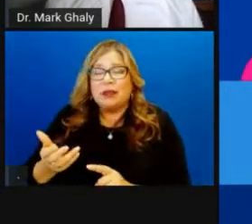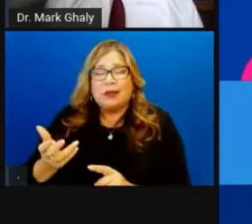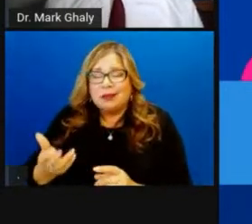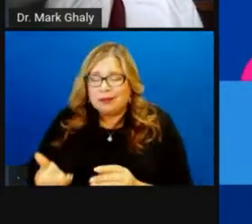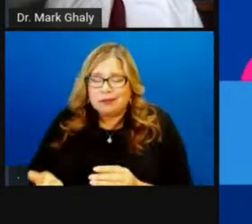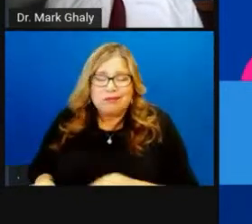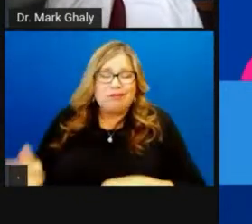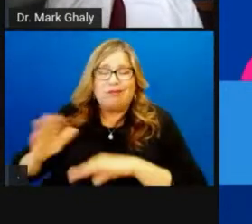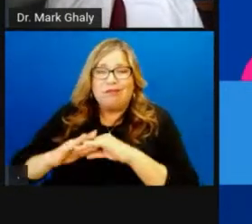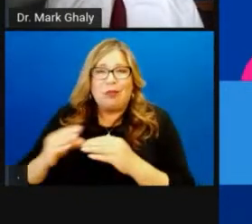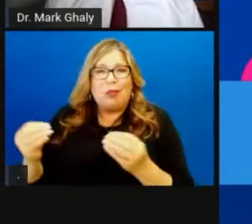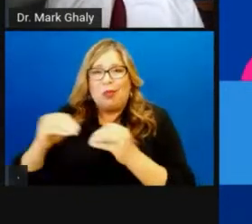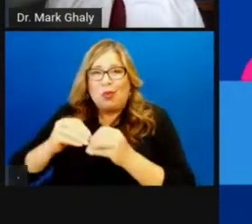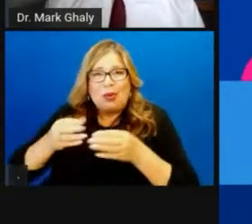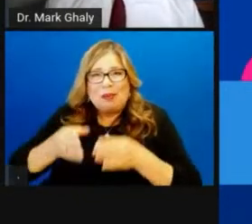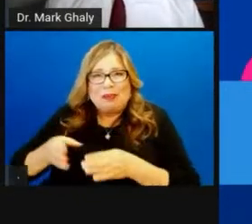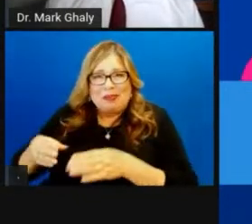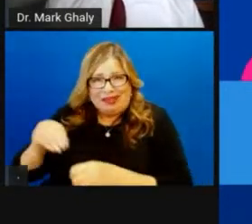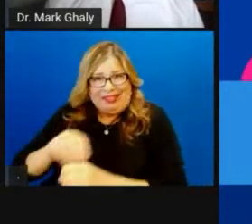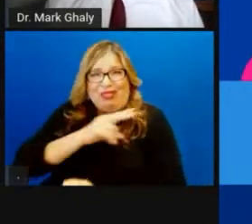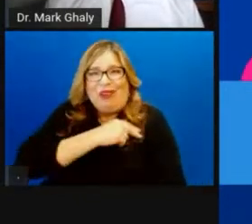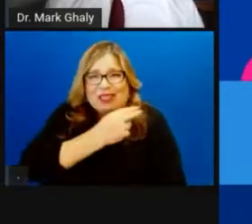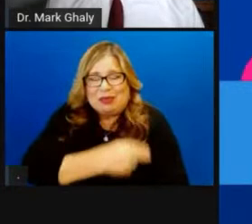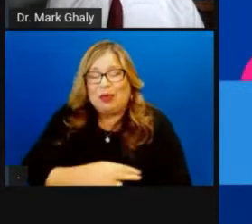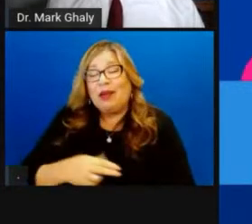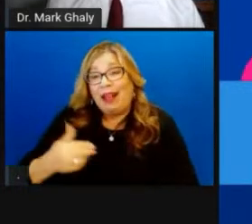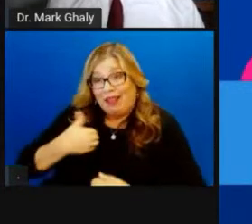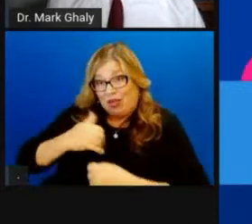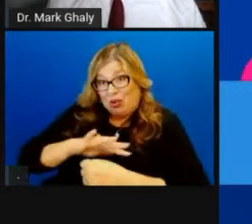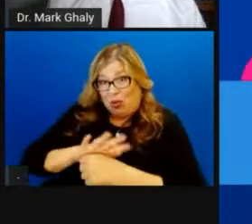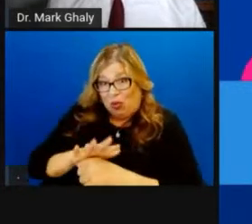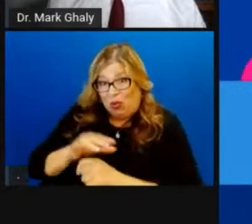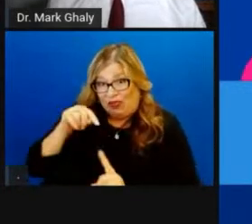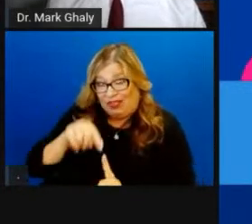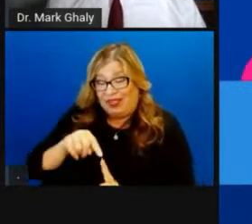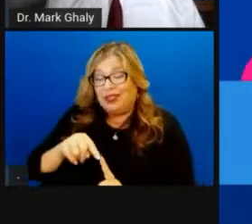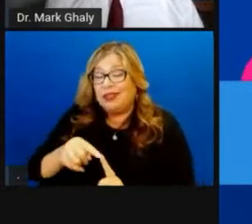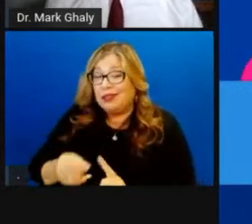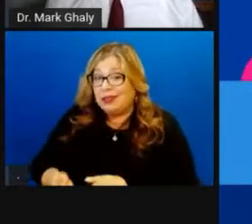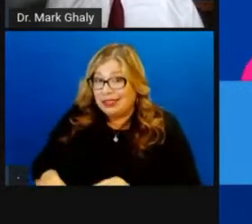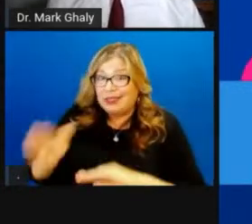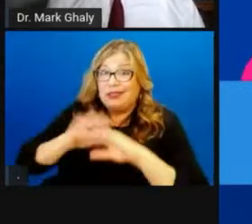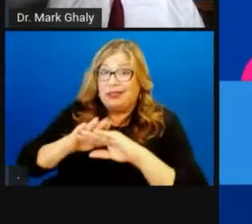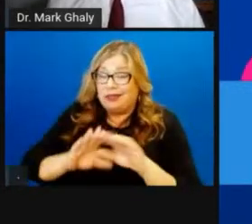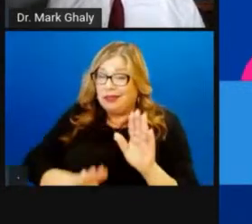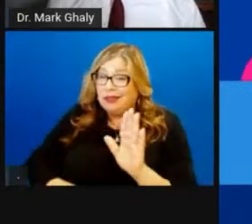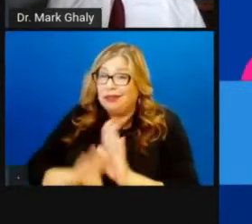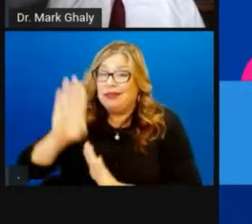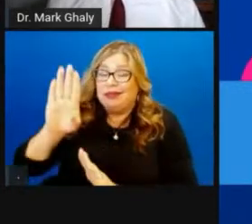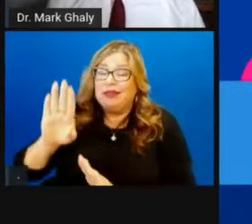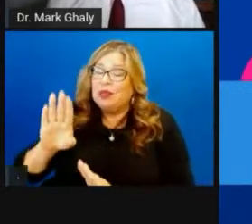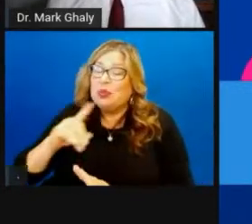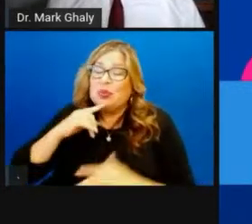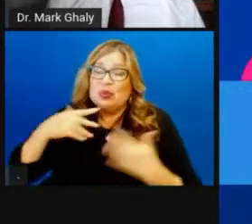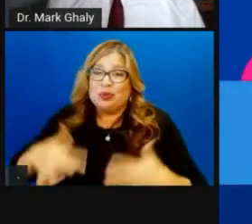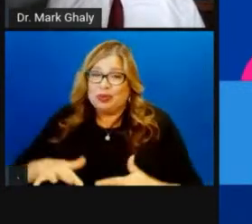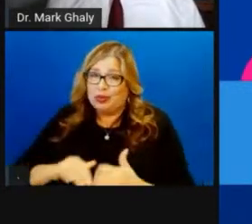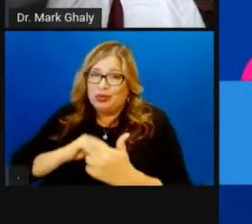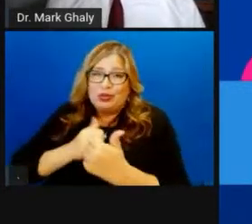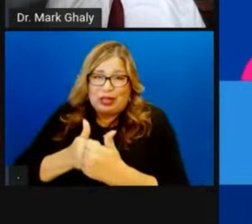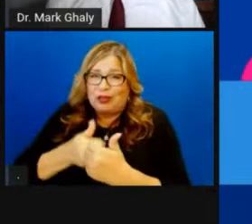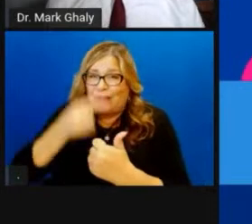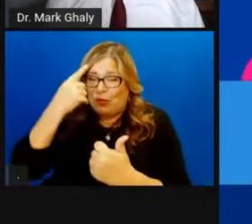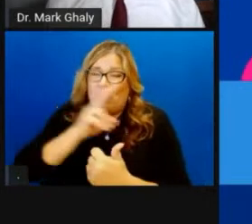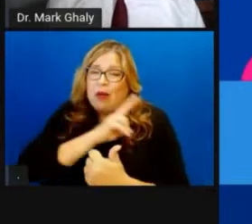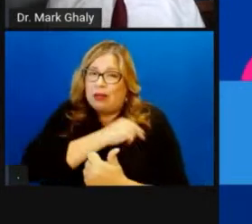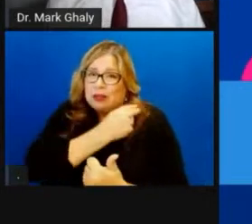added 15,000 cases of COVID were really challenging for hospitals. And there was a great